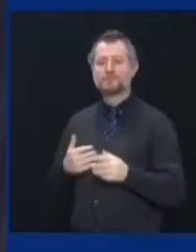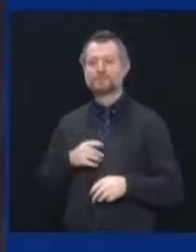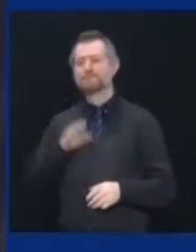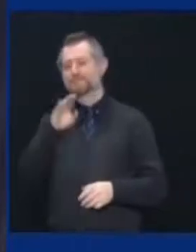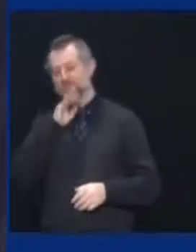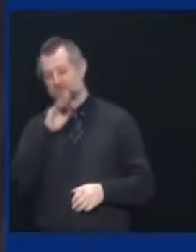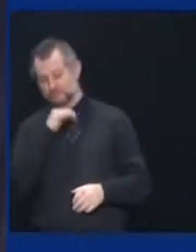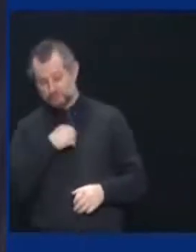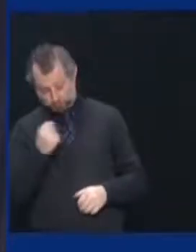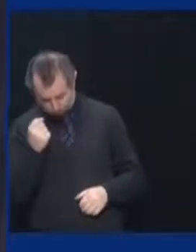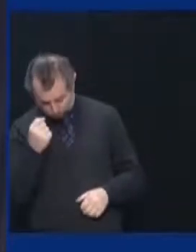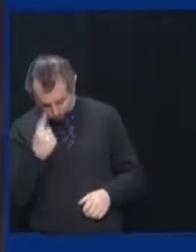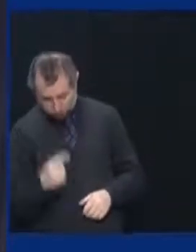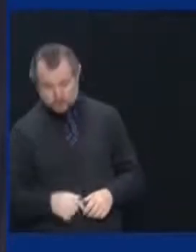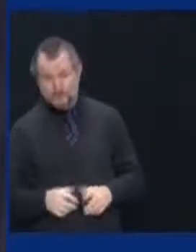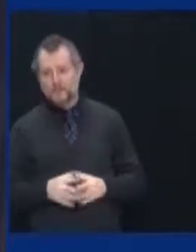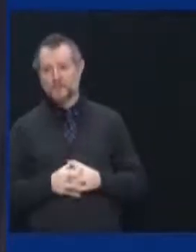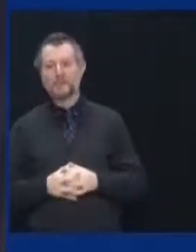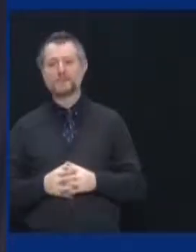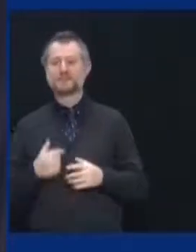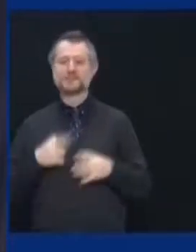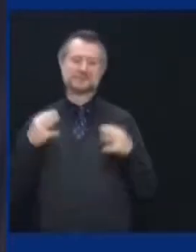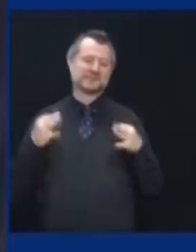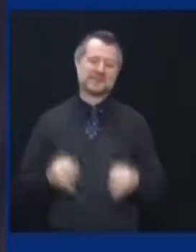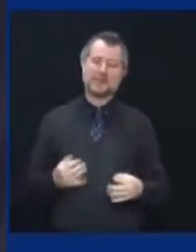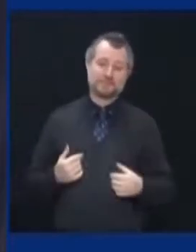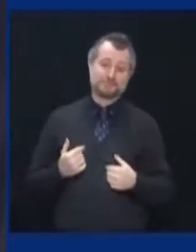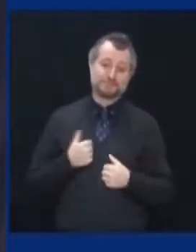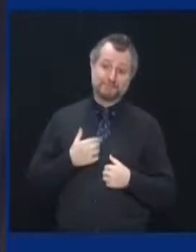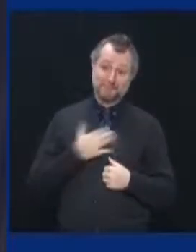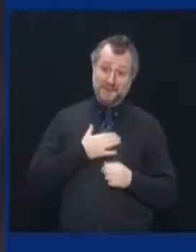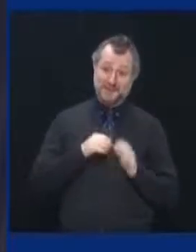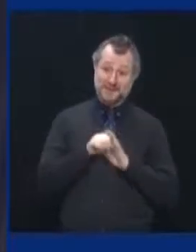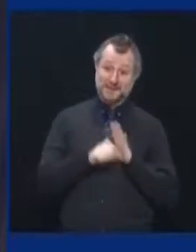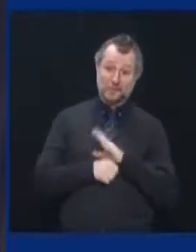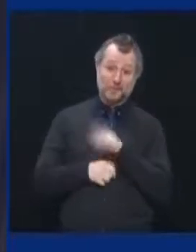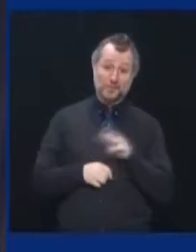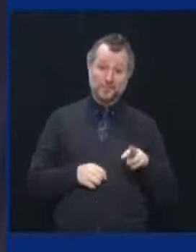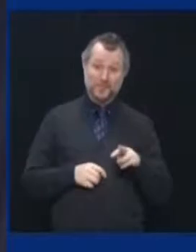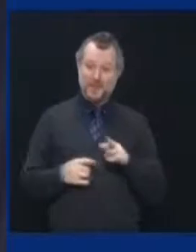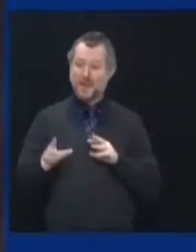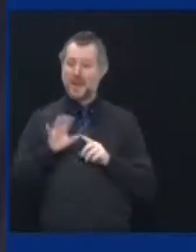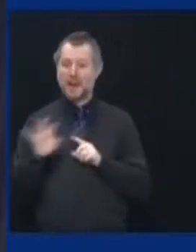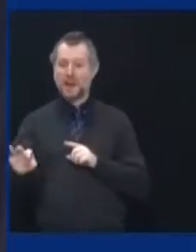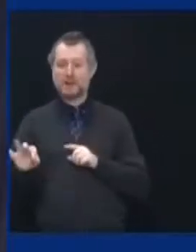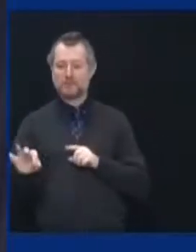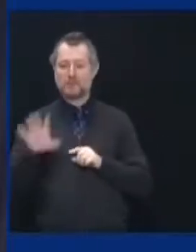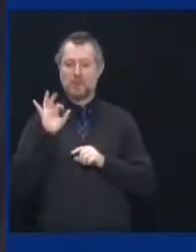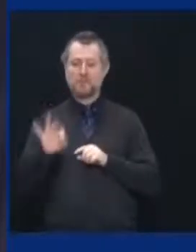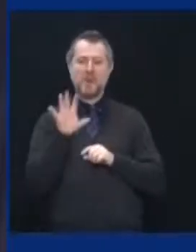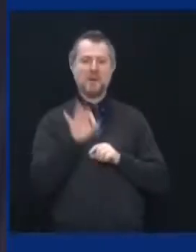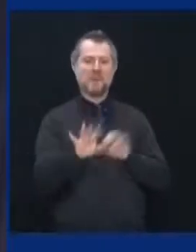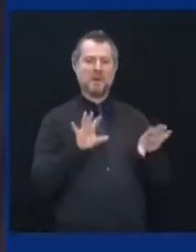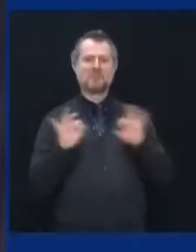So we got out of the collector business, and we'll tell you who. It's pharmacies, doctors, hospitals,